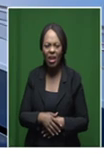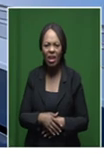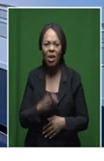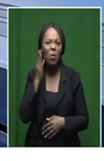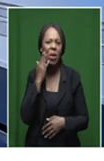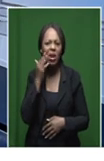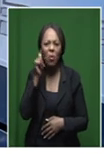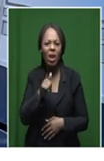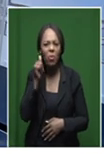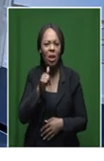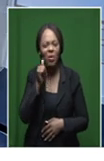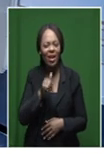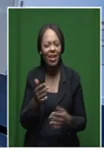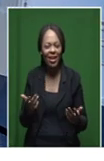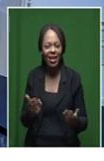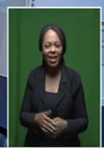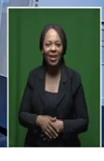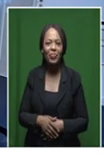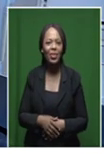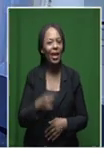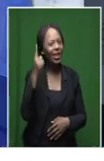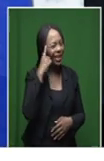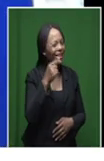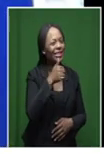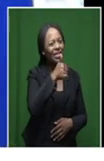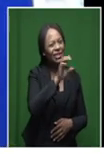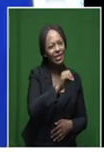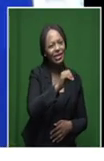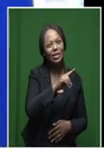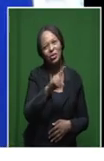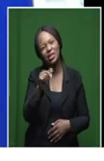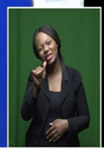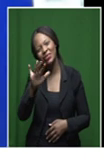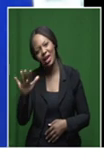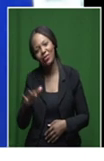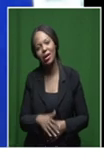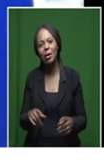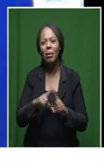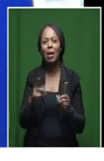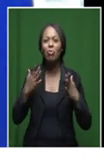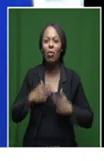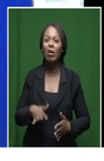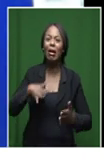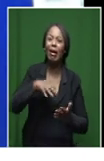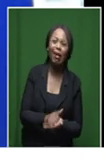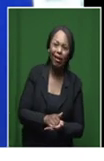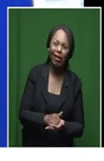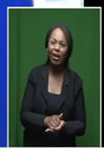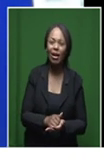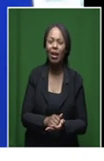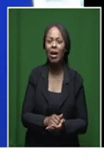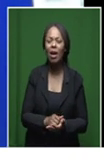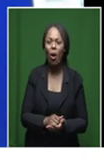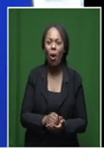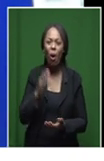it's not 30. Technically 65. But we'd like the body not to give up until much, much later on, preferably